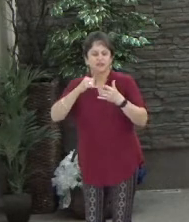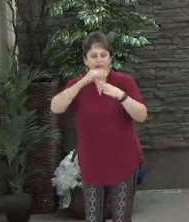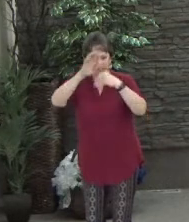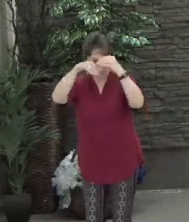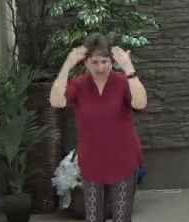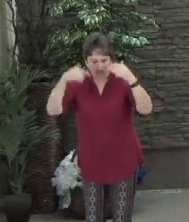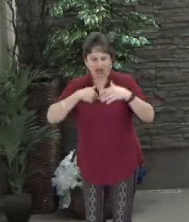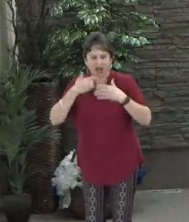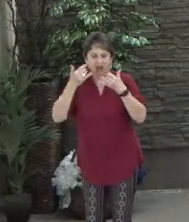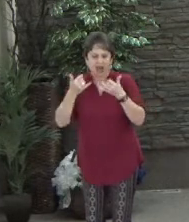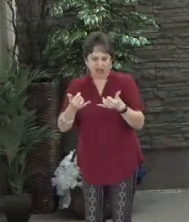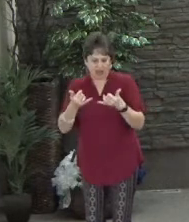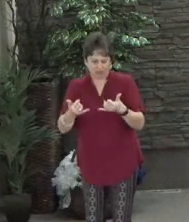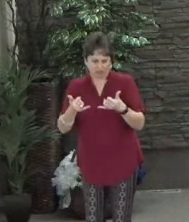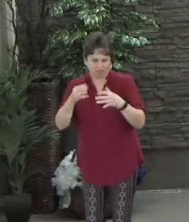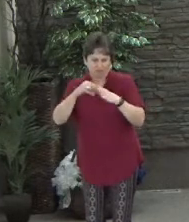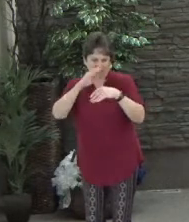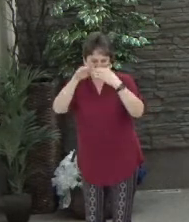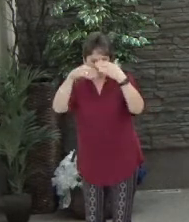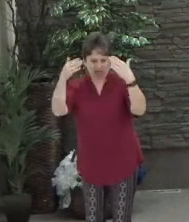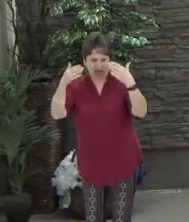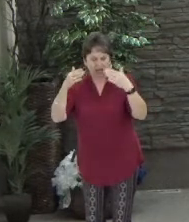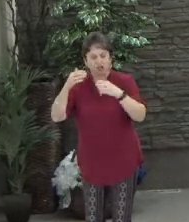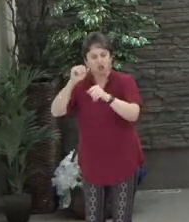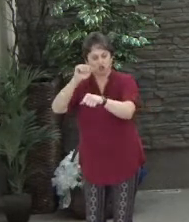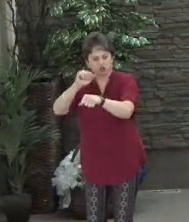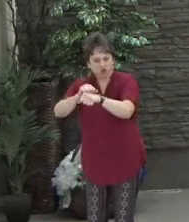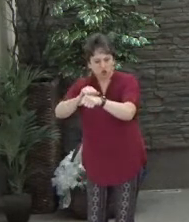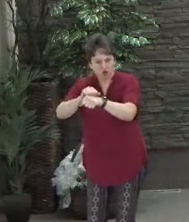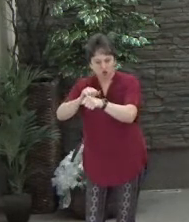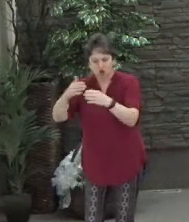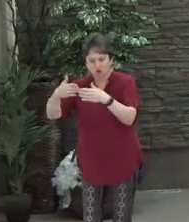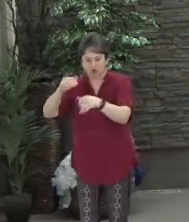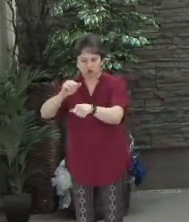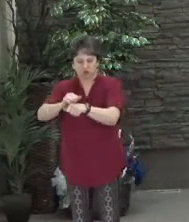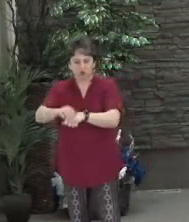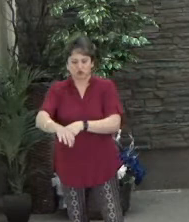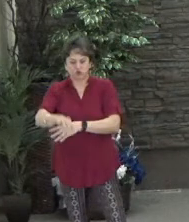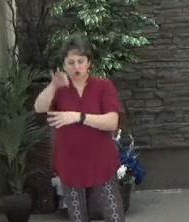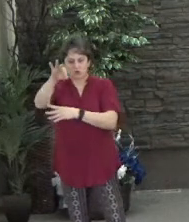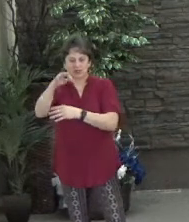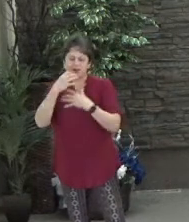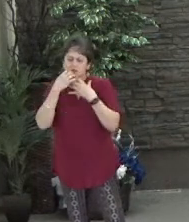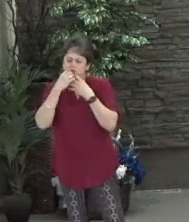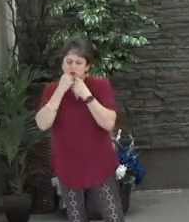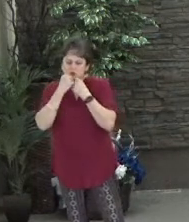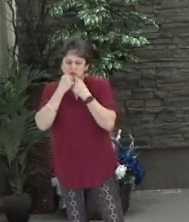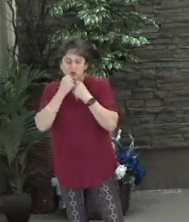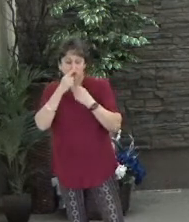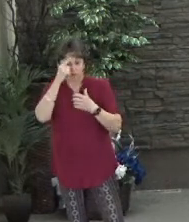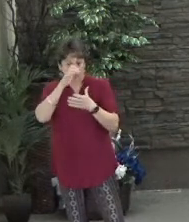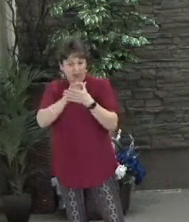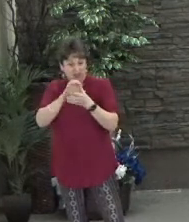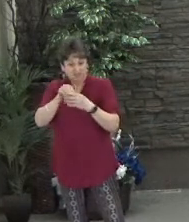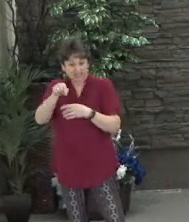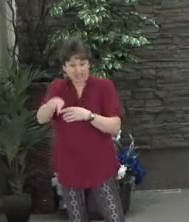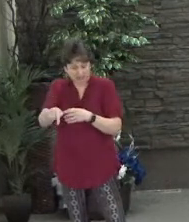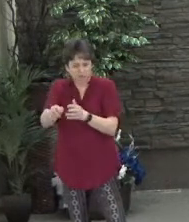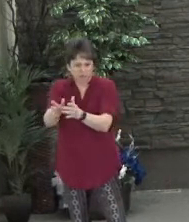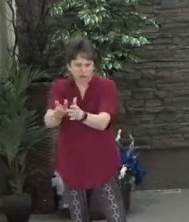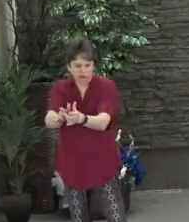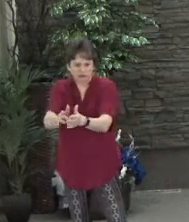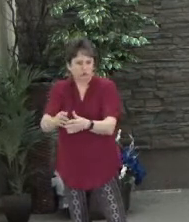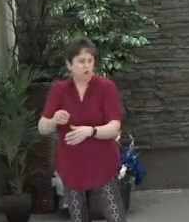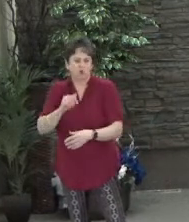"I am laying in Zion a stone, a cornerstone, chosen and precious, and whoever believes in Him will not